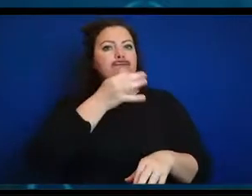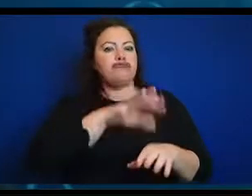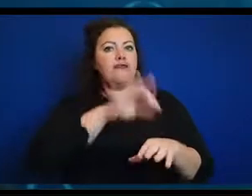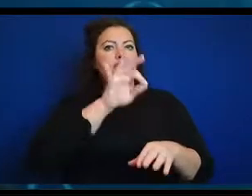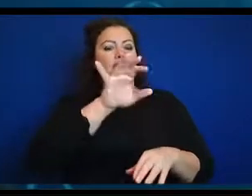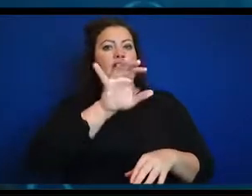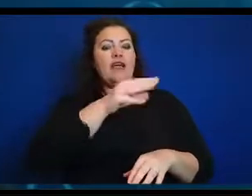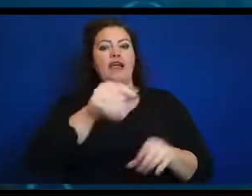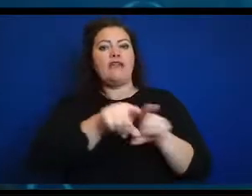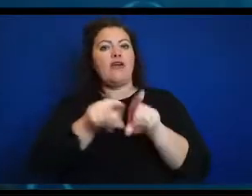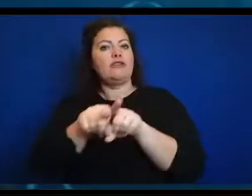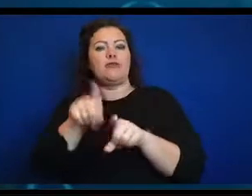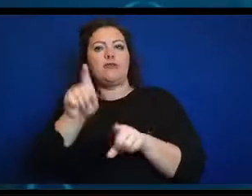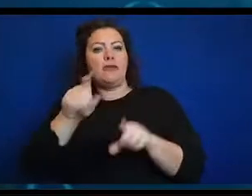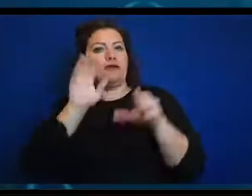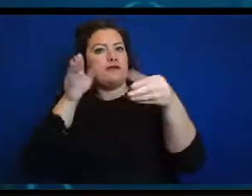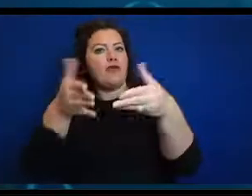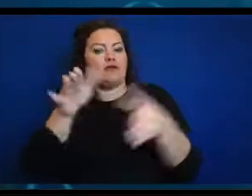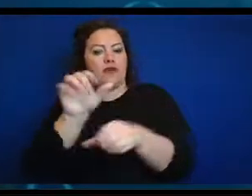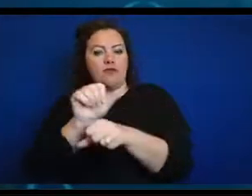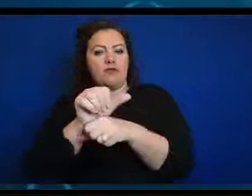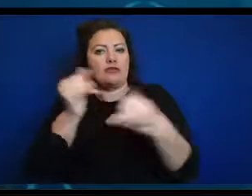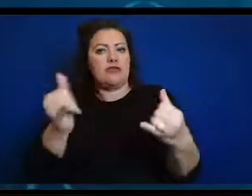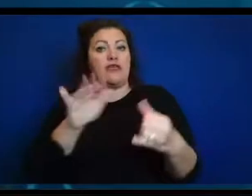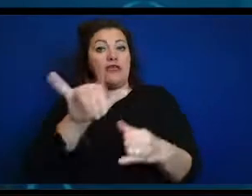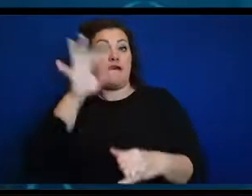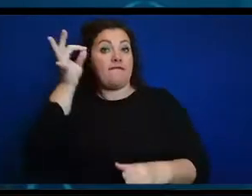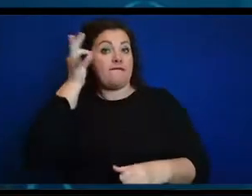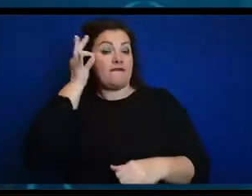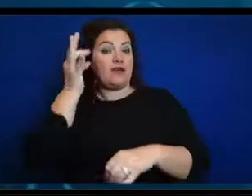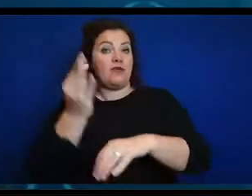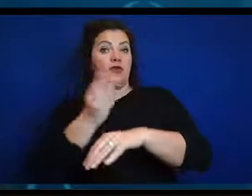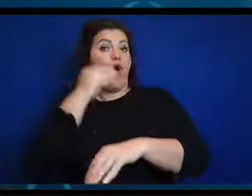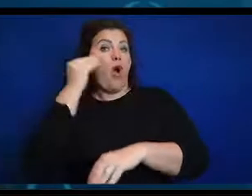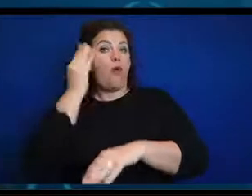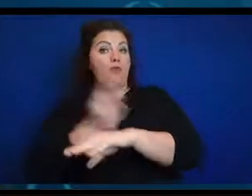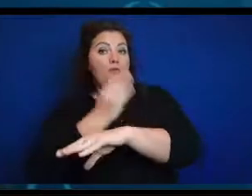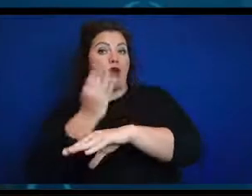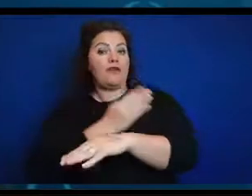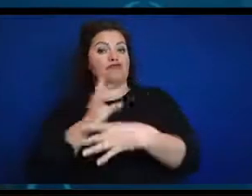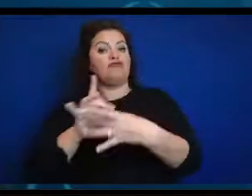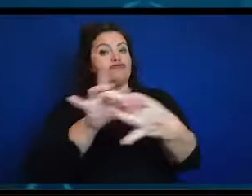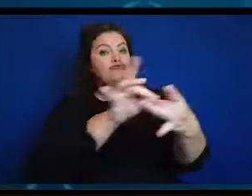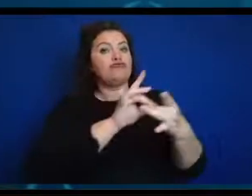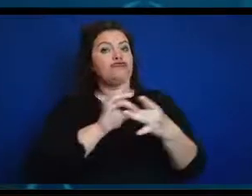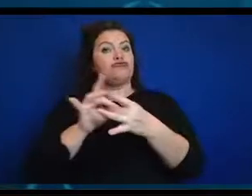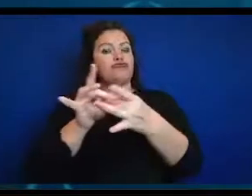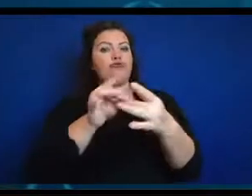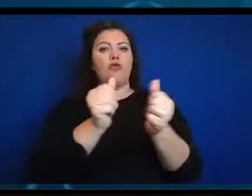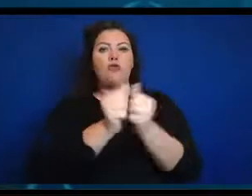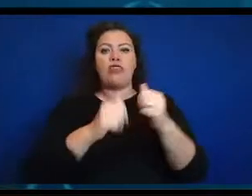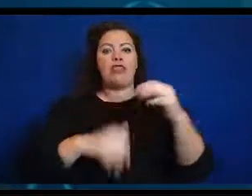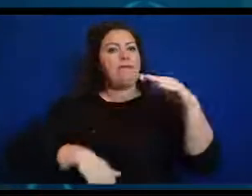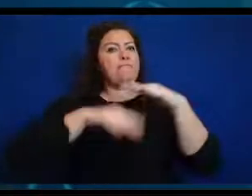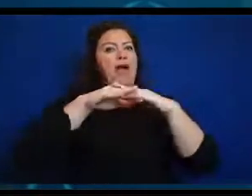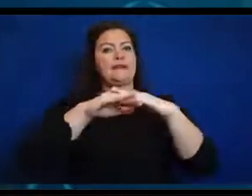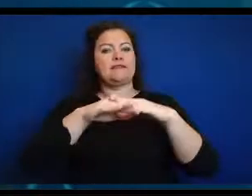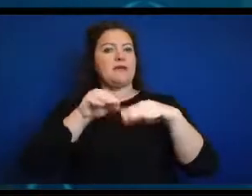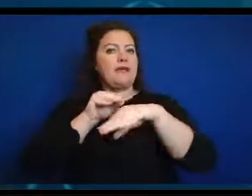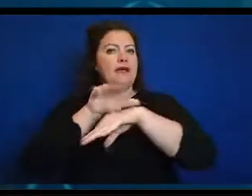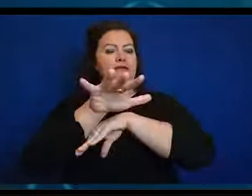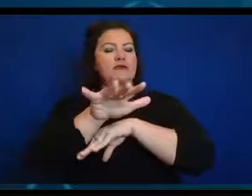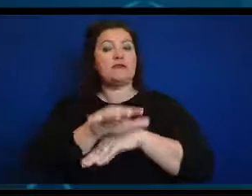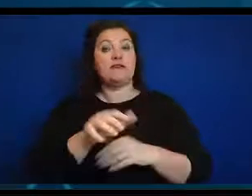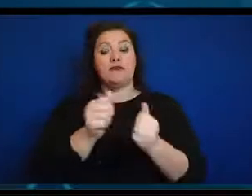stock of the work done to date to ensure that federal home modification initiatives are coordinated and yielding maximum impact. An analysis of